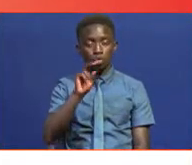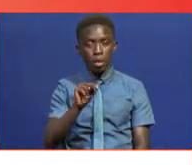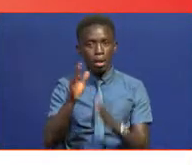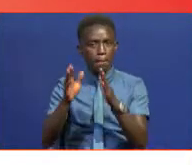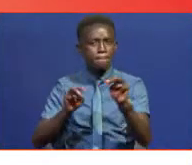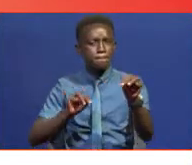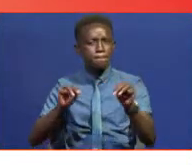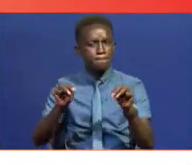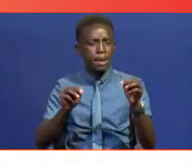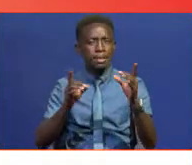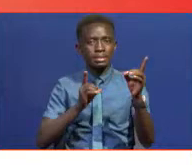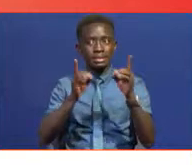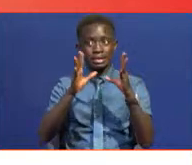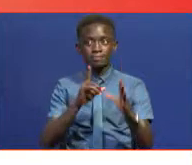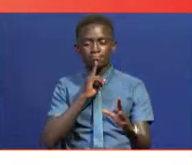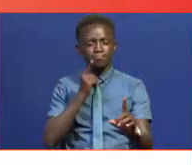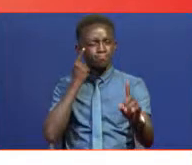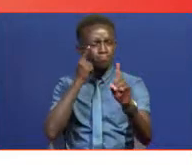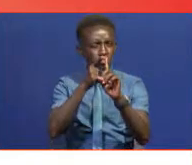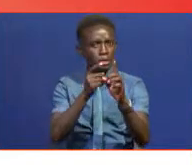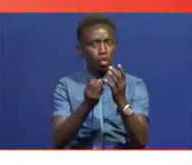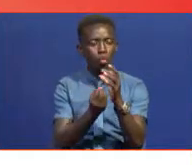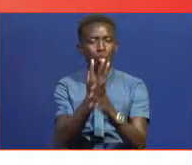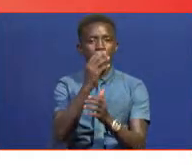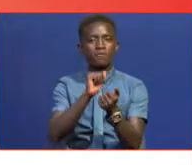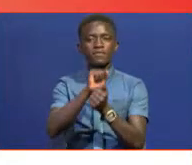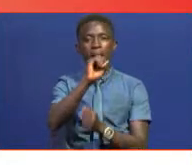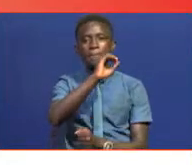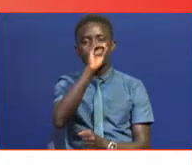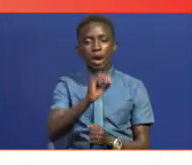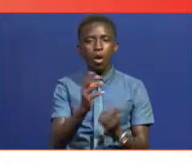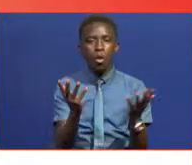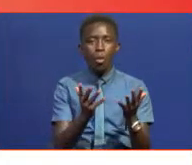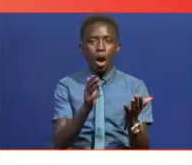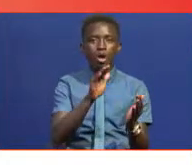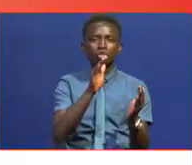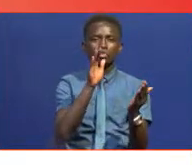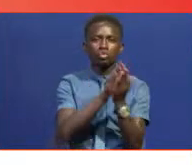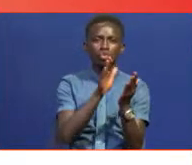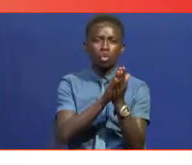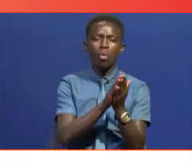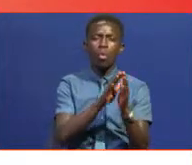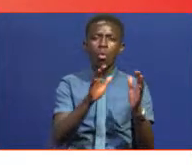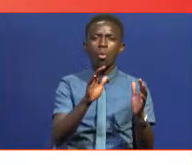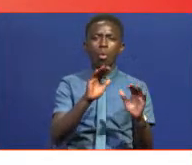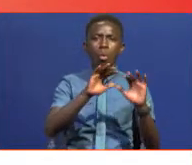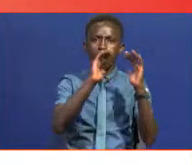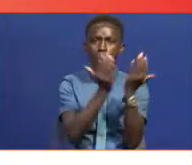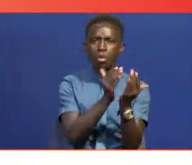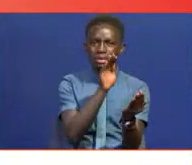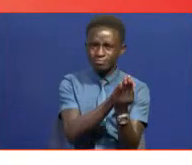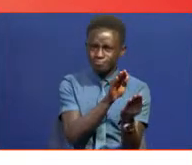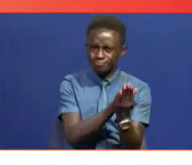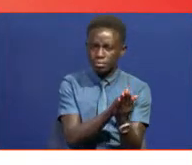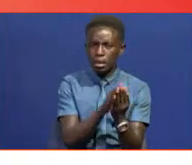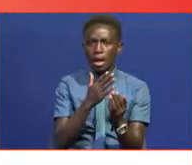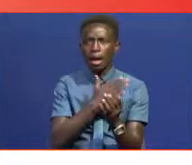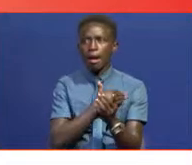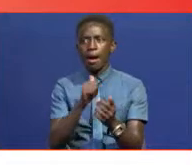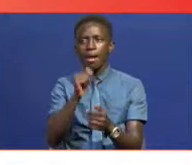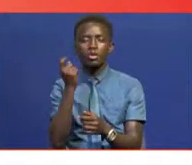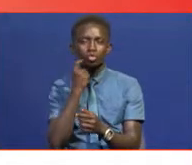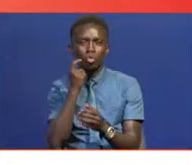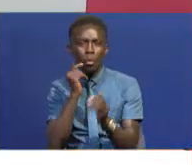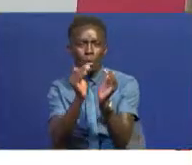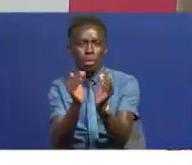to a growth of 15% in both retail and production that will be powered by an expansion in its footprint and